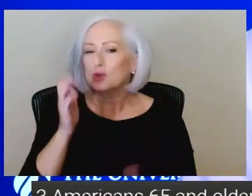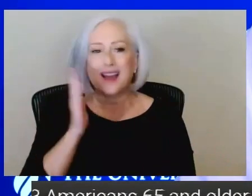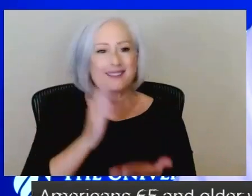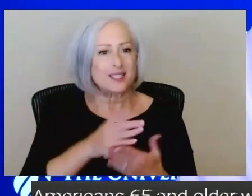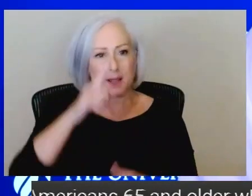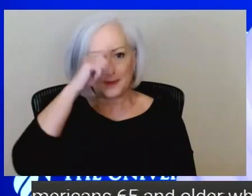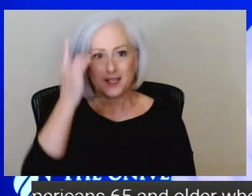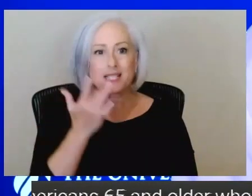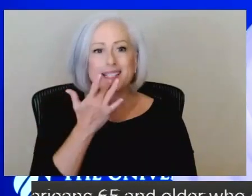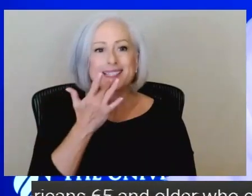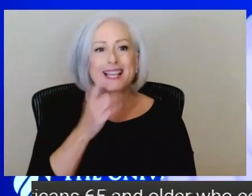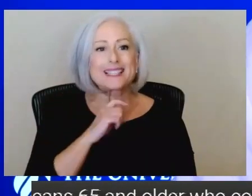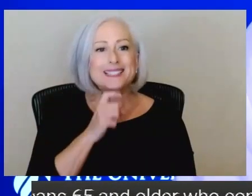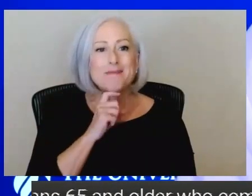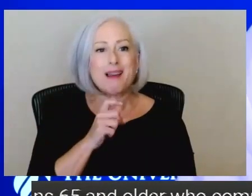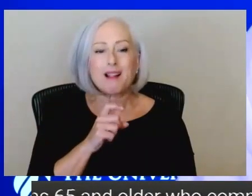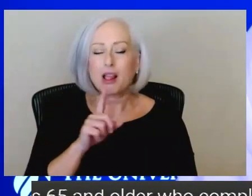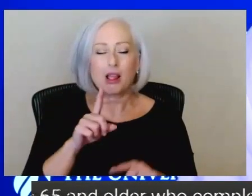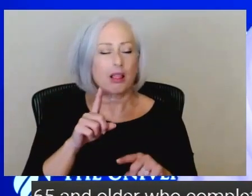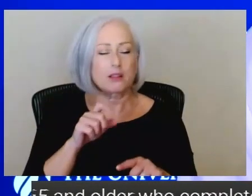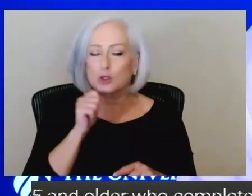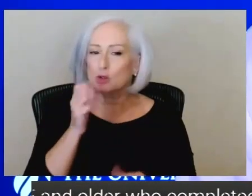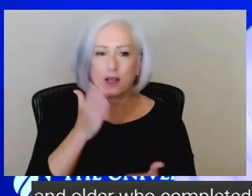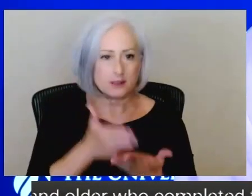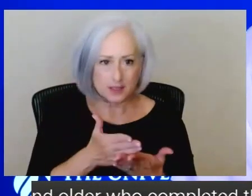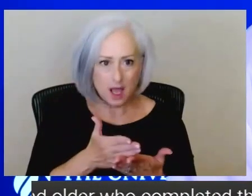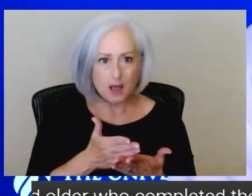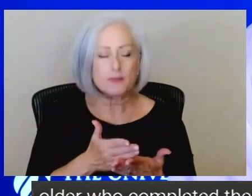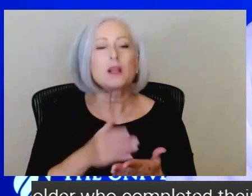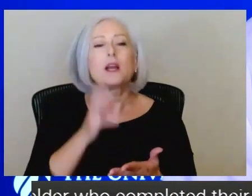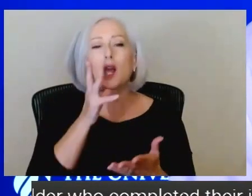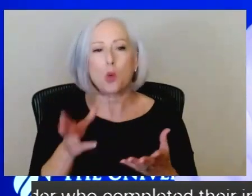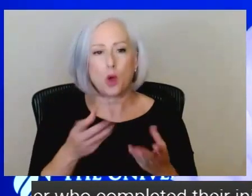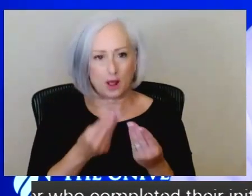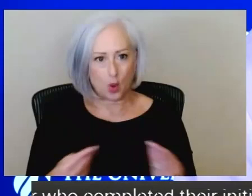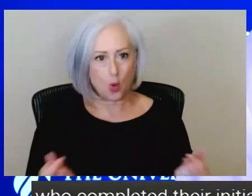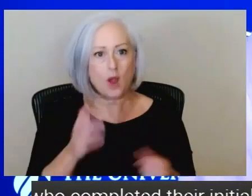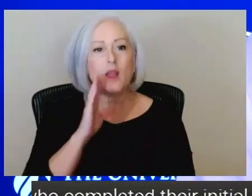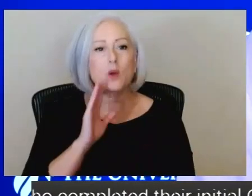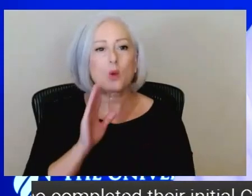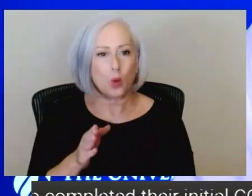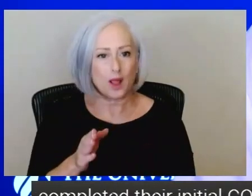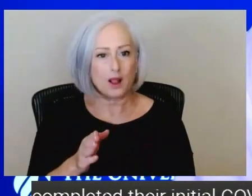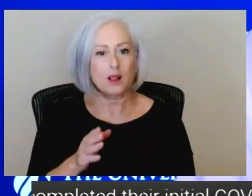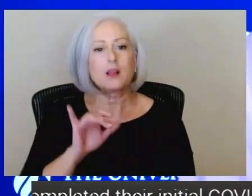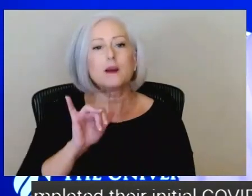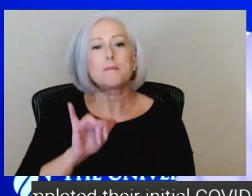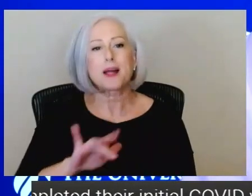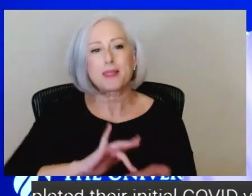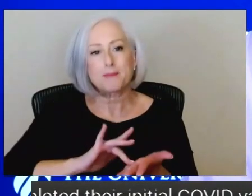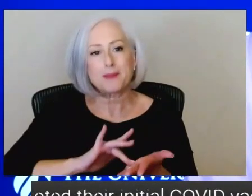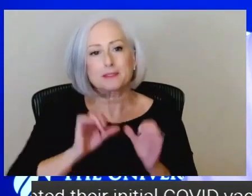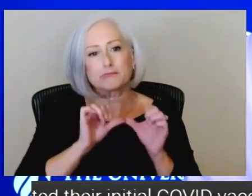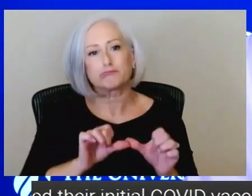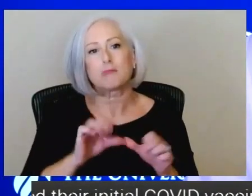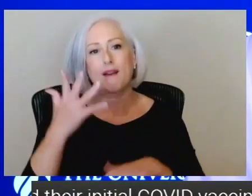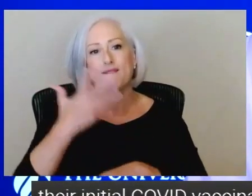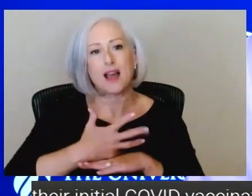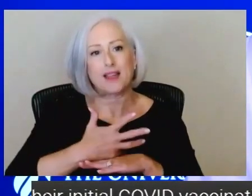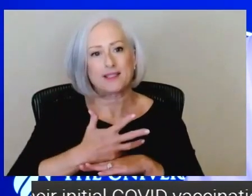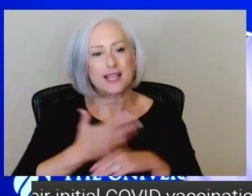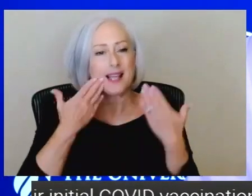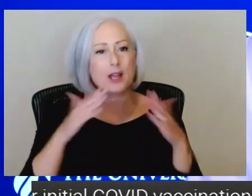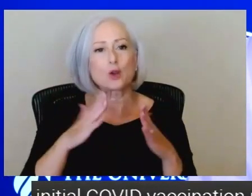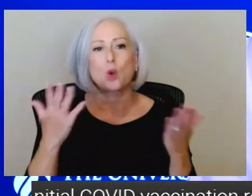taste. It should go away. I don't know that there's anything really to be done to help with that. Could certainly try to talk to